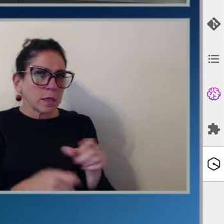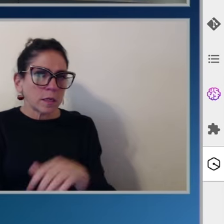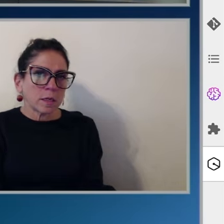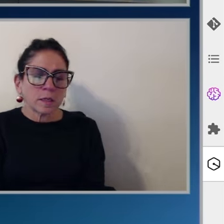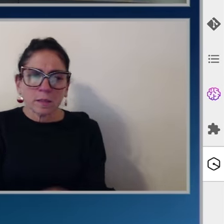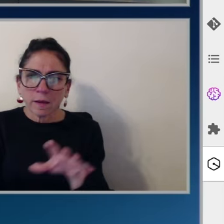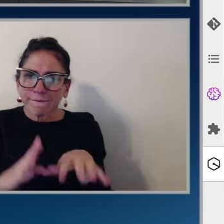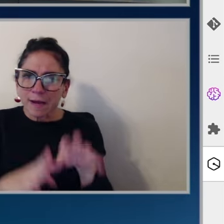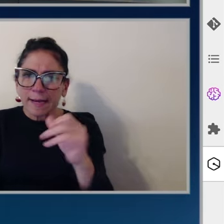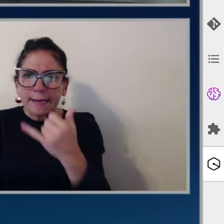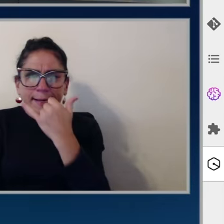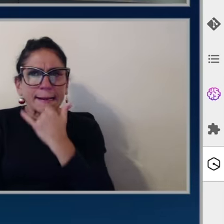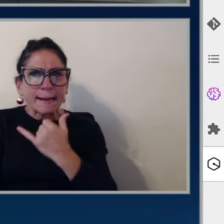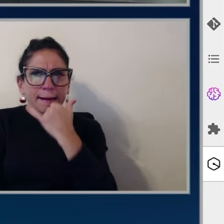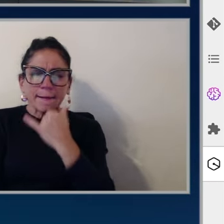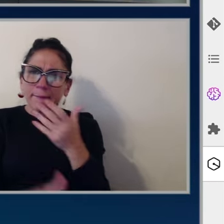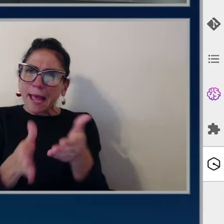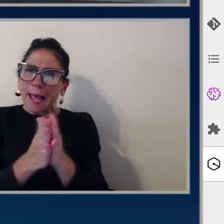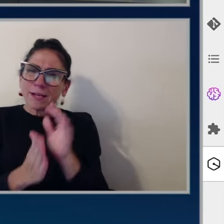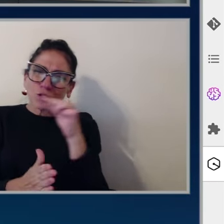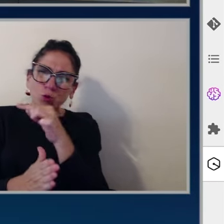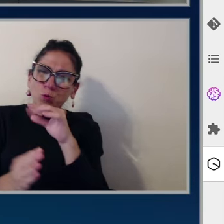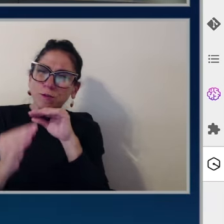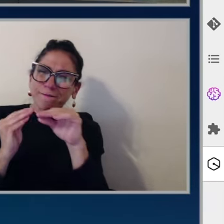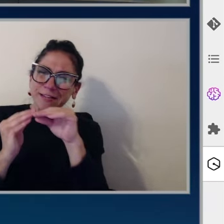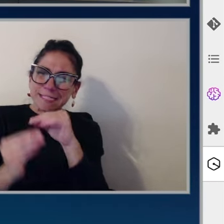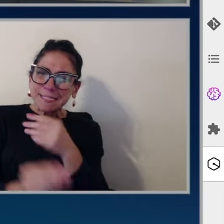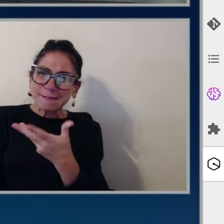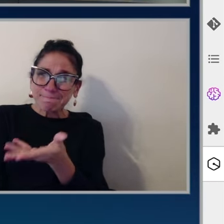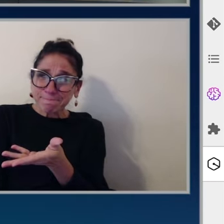let me ask you to fix it. So